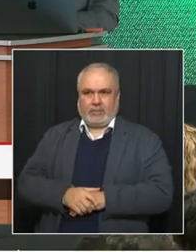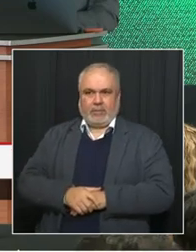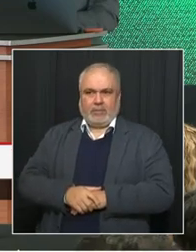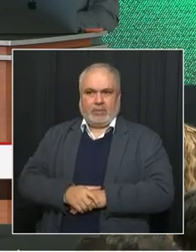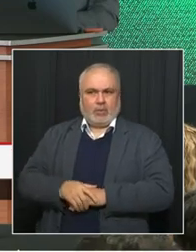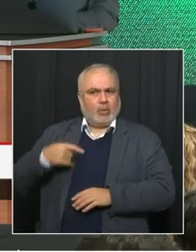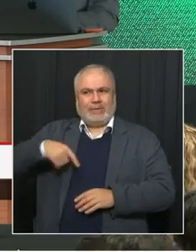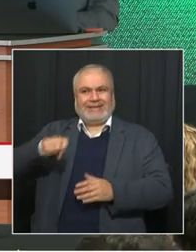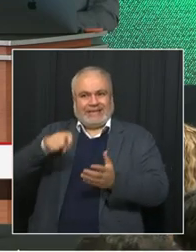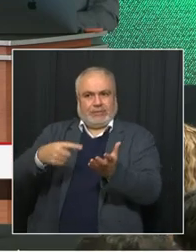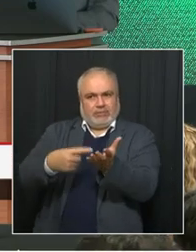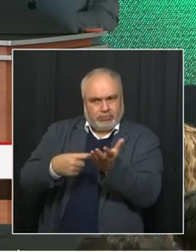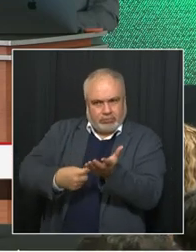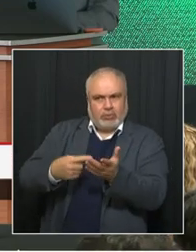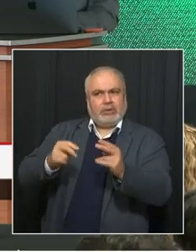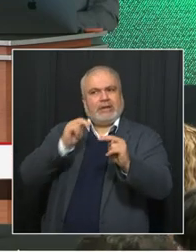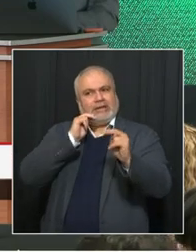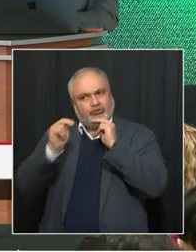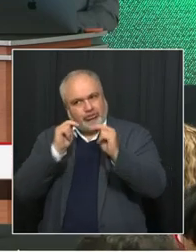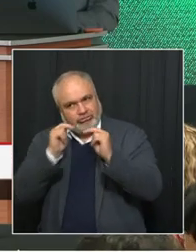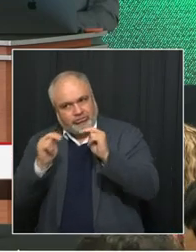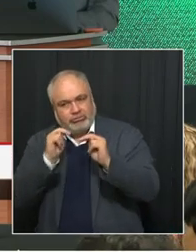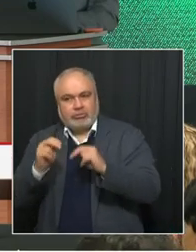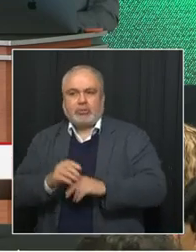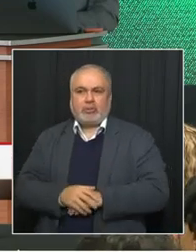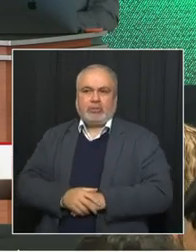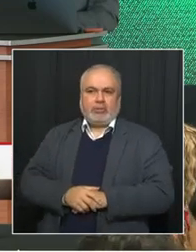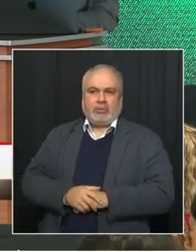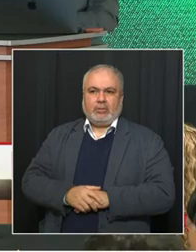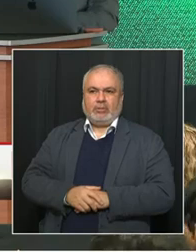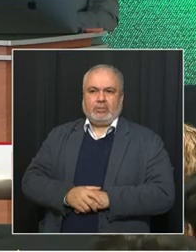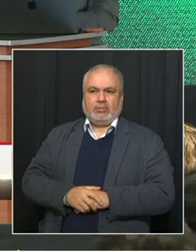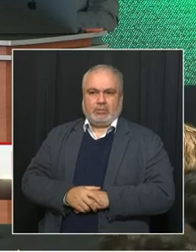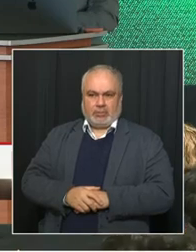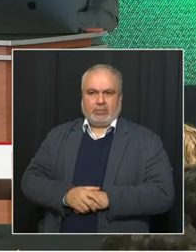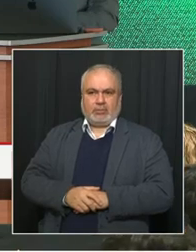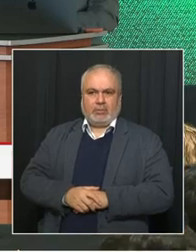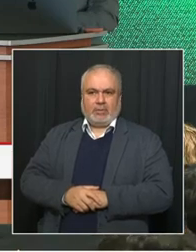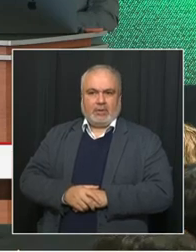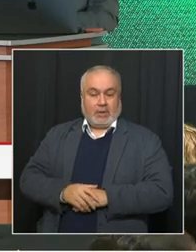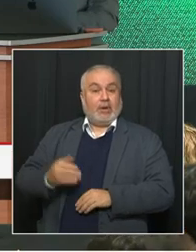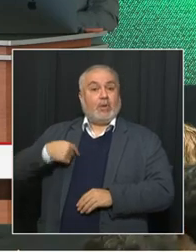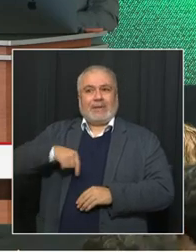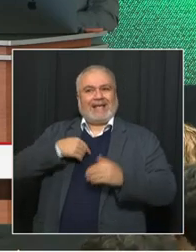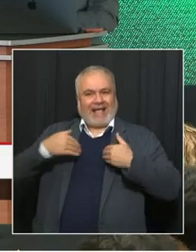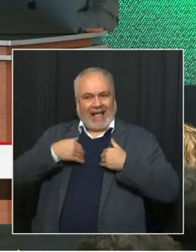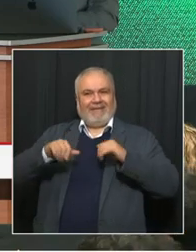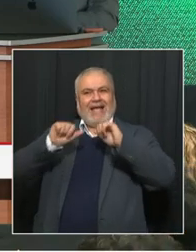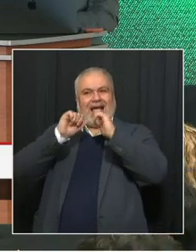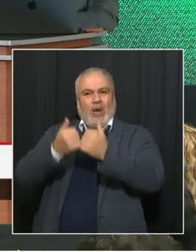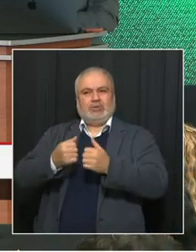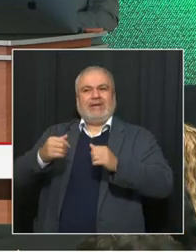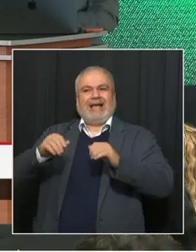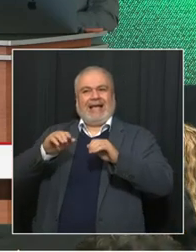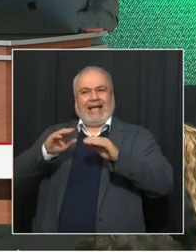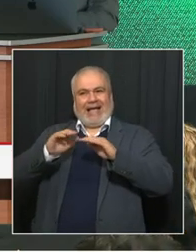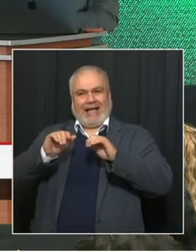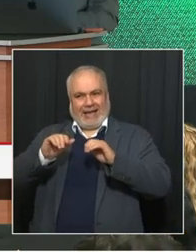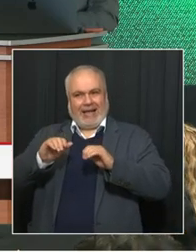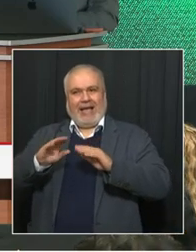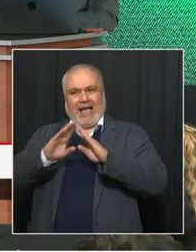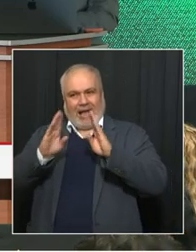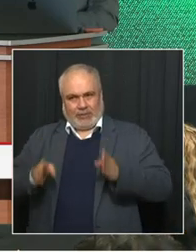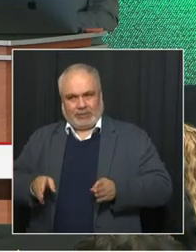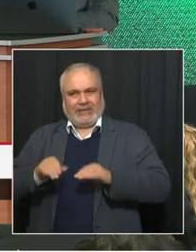people at the different housing agencies that can help walk you through all of the available programs.